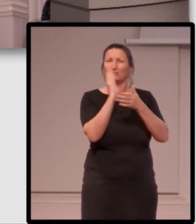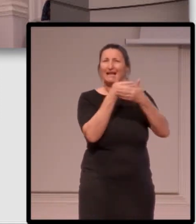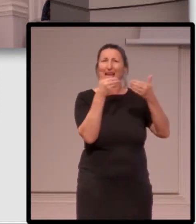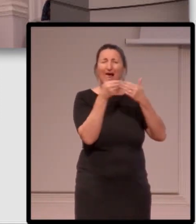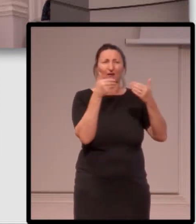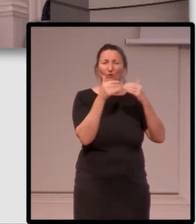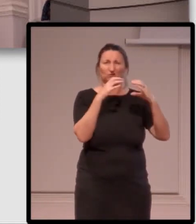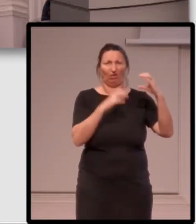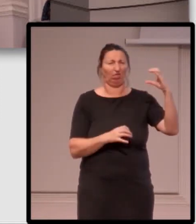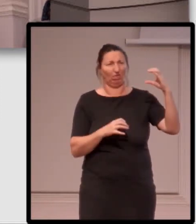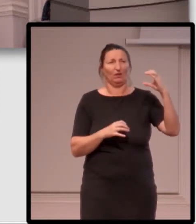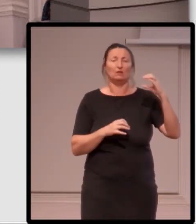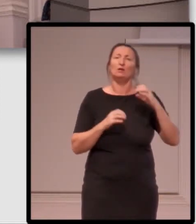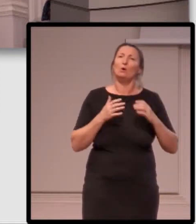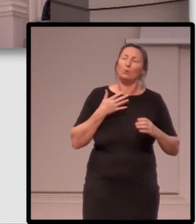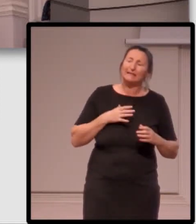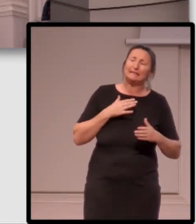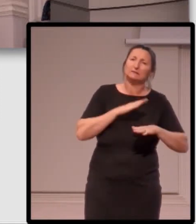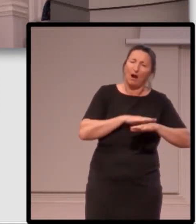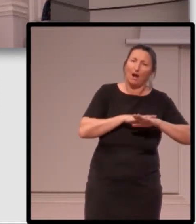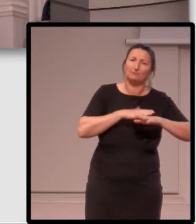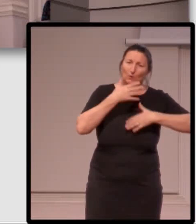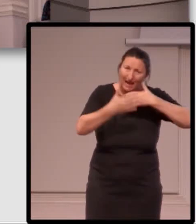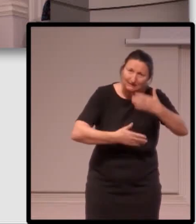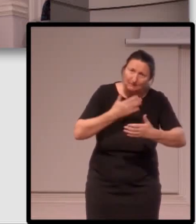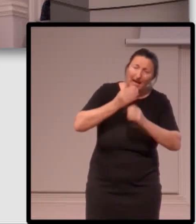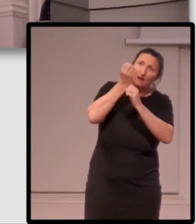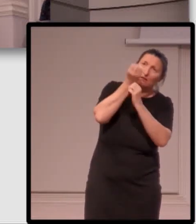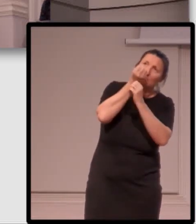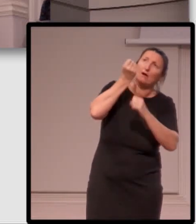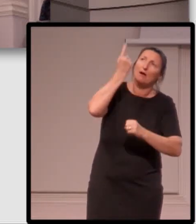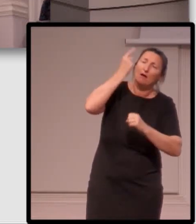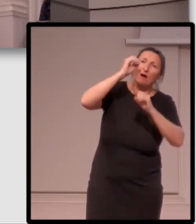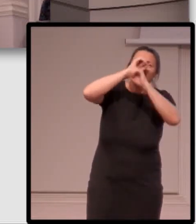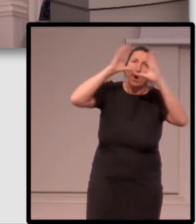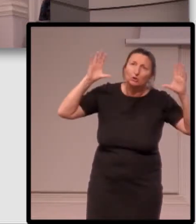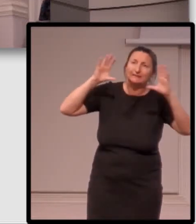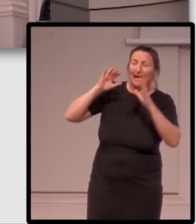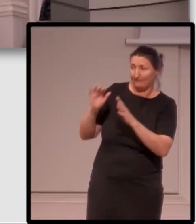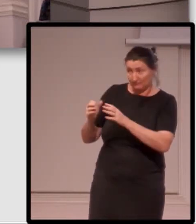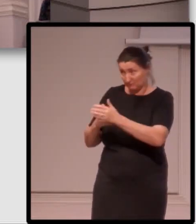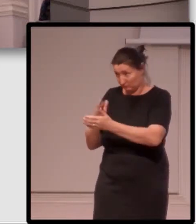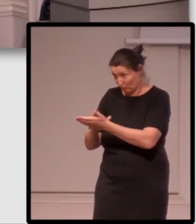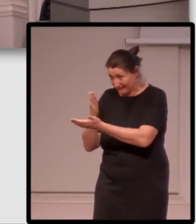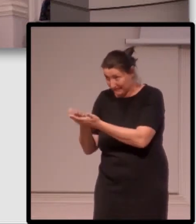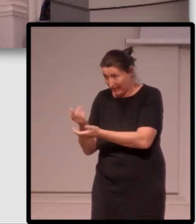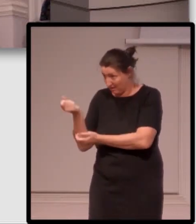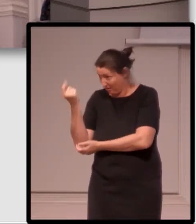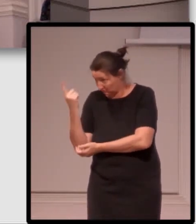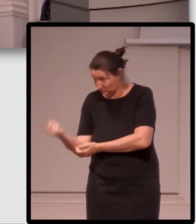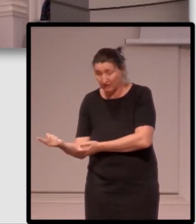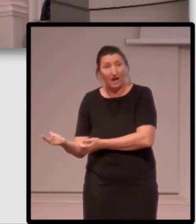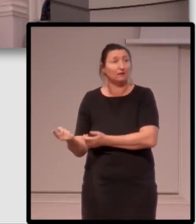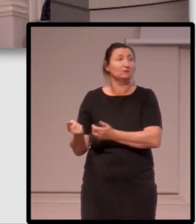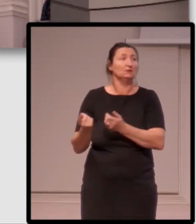same. So we need more time to be able to explain those concepts, to back that up with pictures, back that up with, learning kind